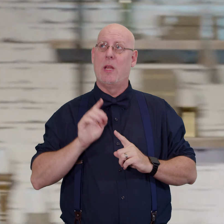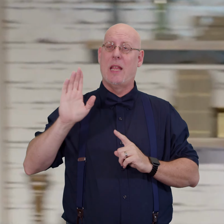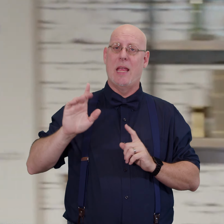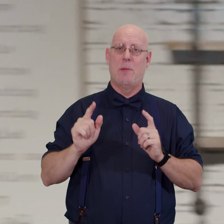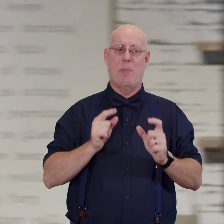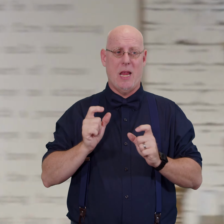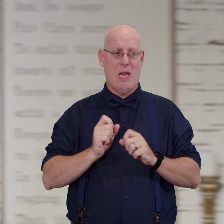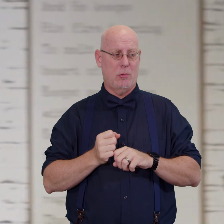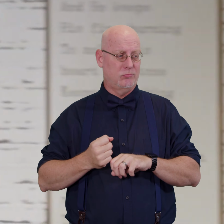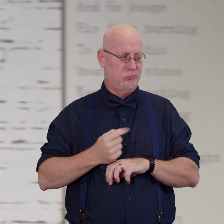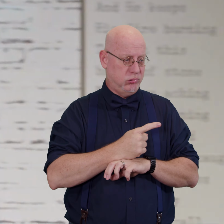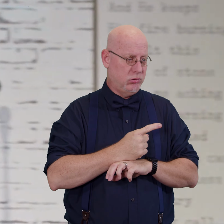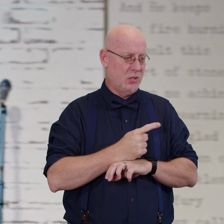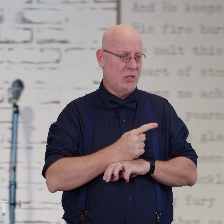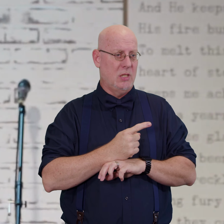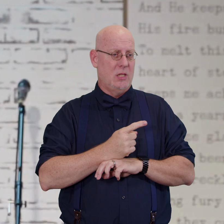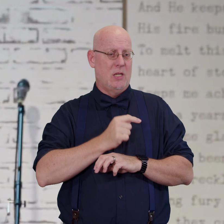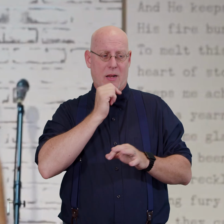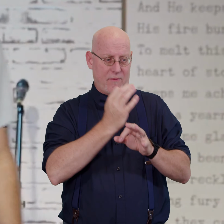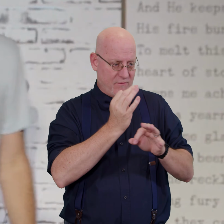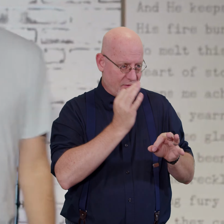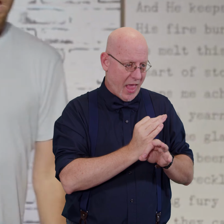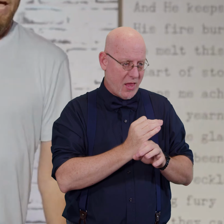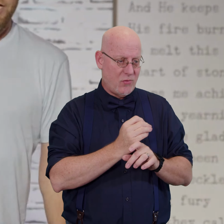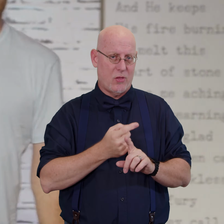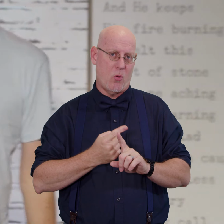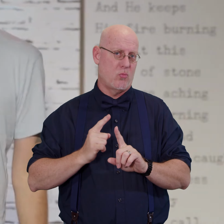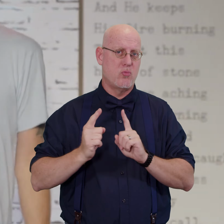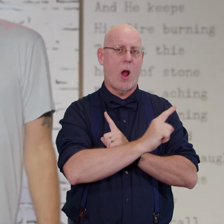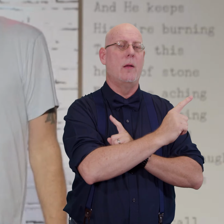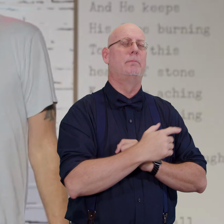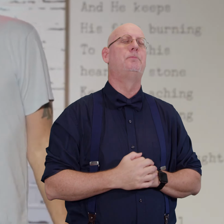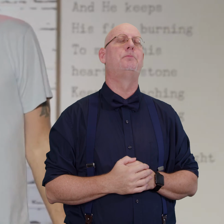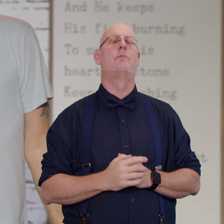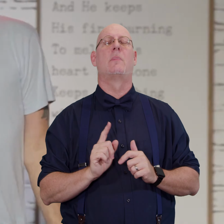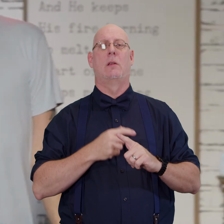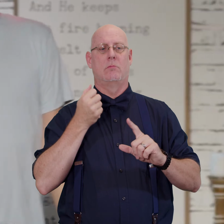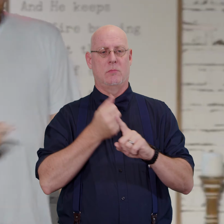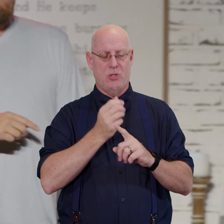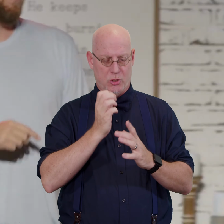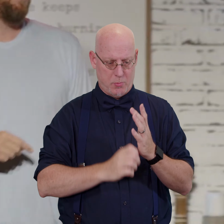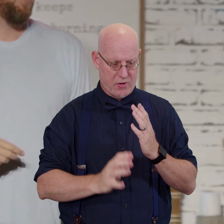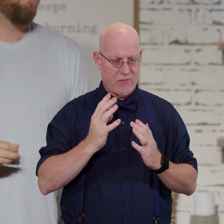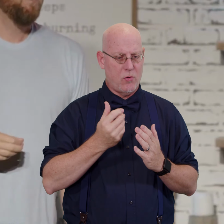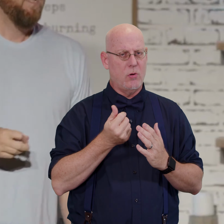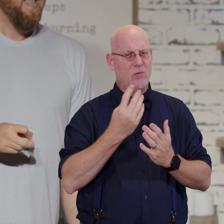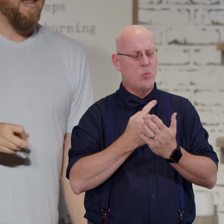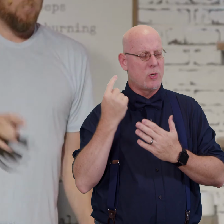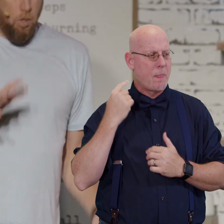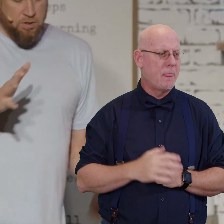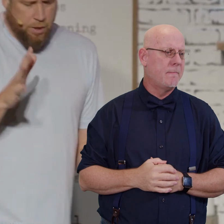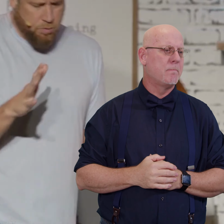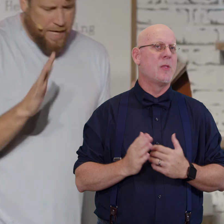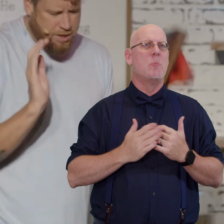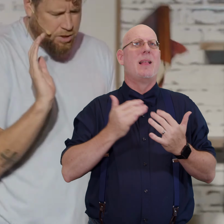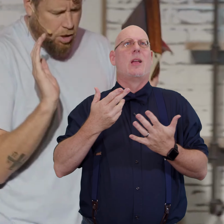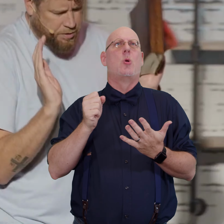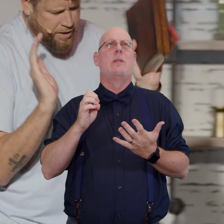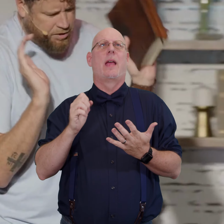are wayward and unfaithful and run from him. And then you enter chapter 4, as we did a few weeks ago, and it's almost